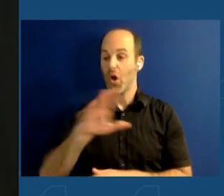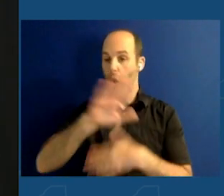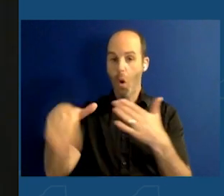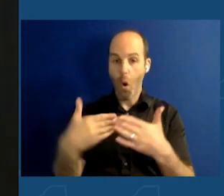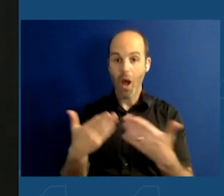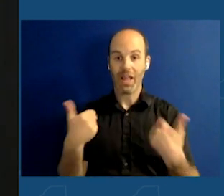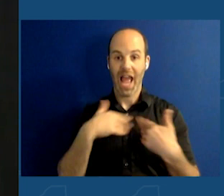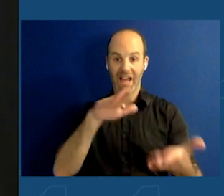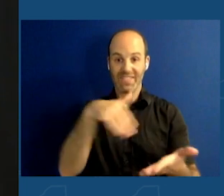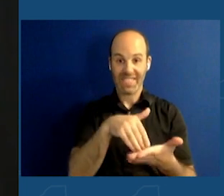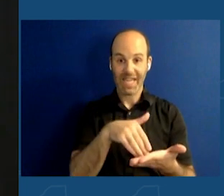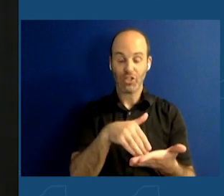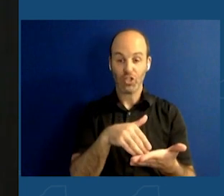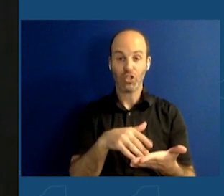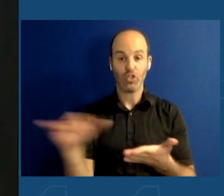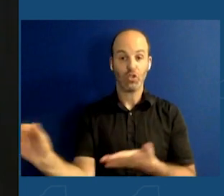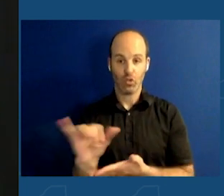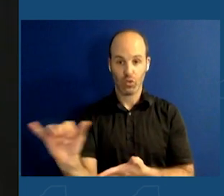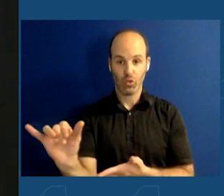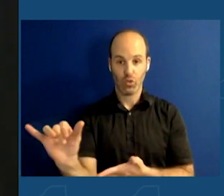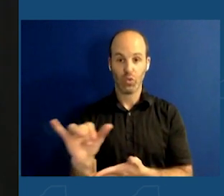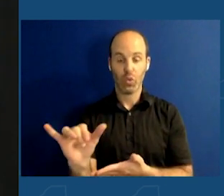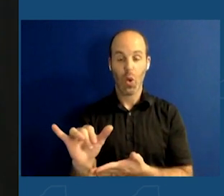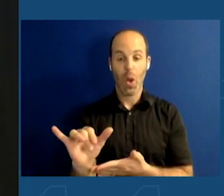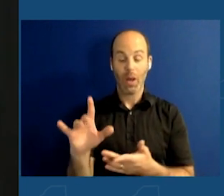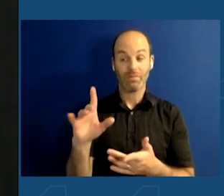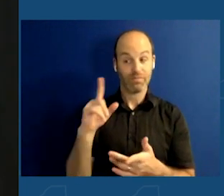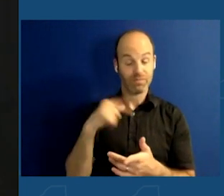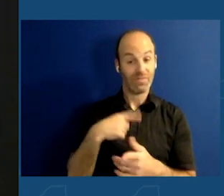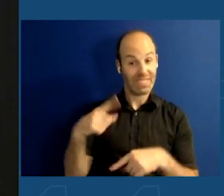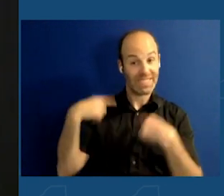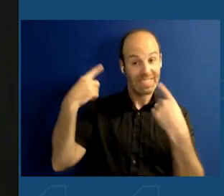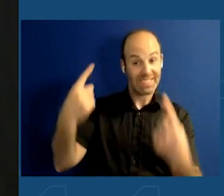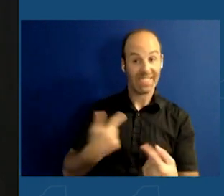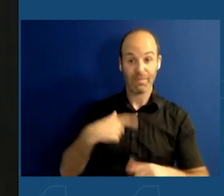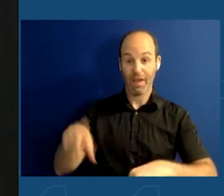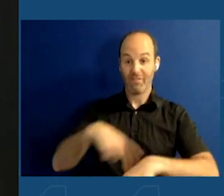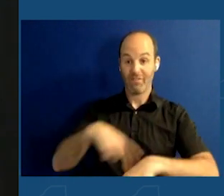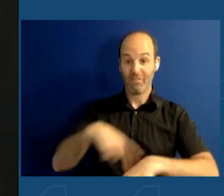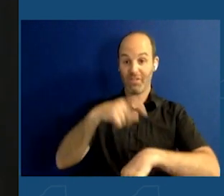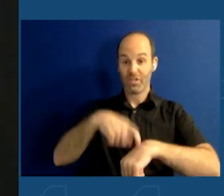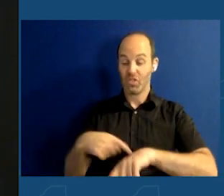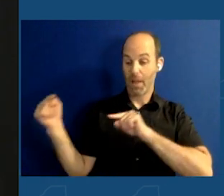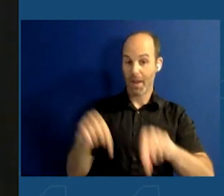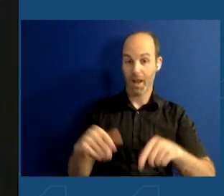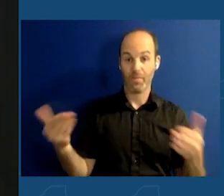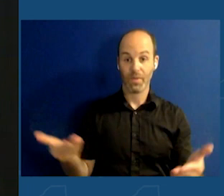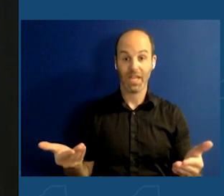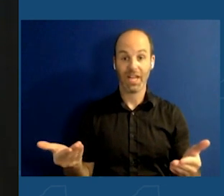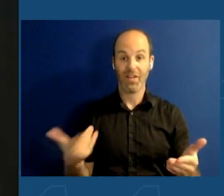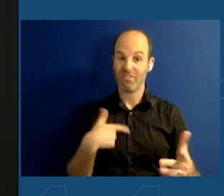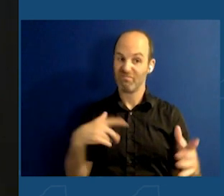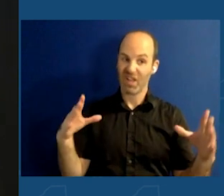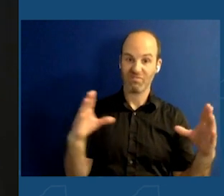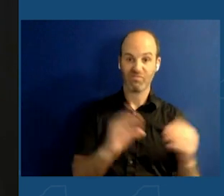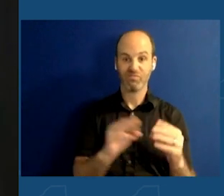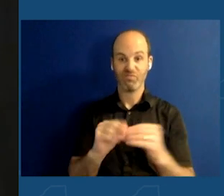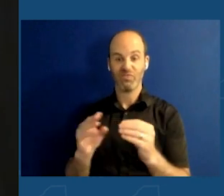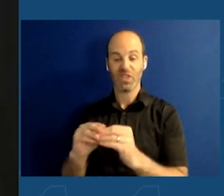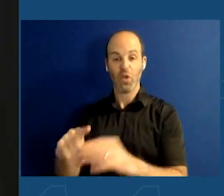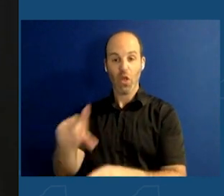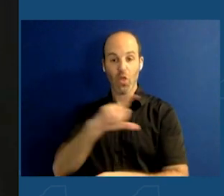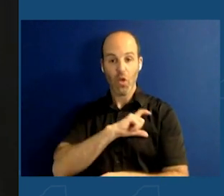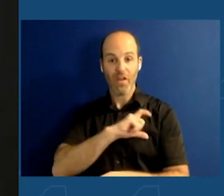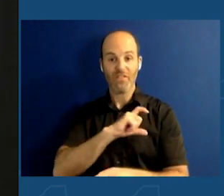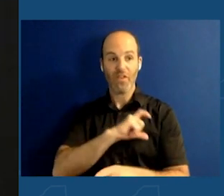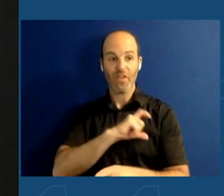I will say, since my first visit here, I've met with law enforcement and community leaders all around the country: